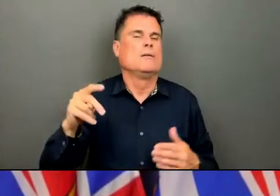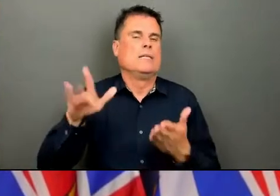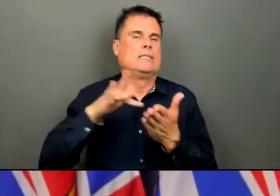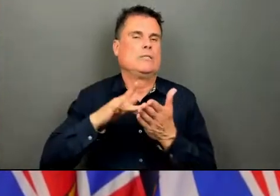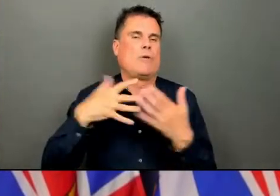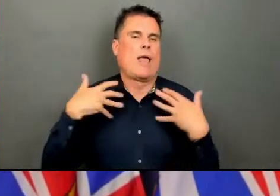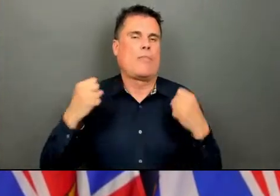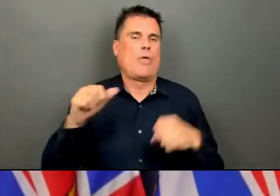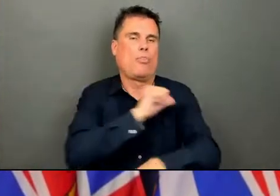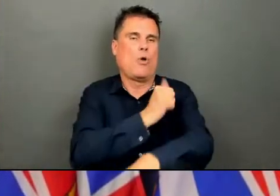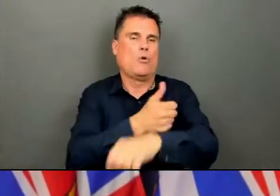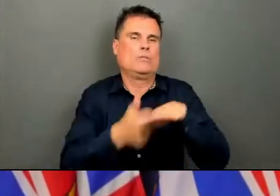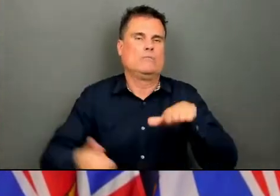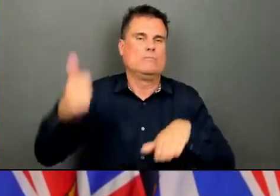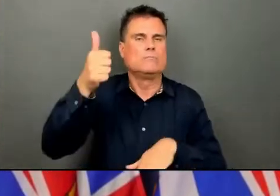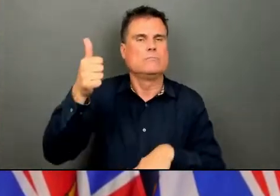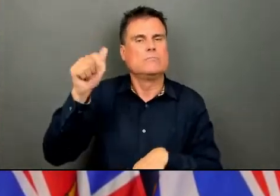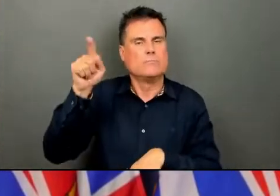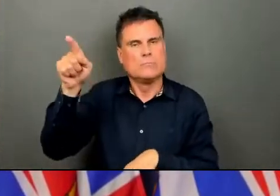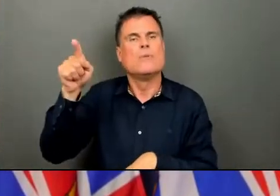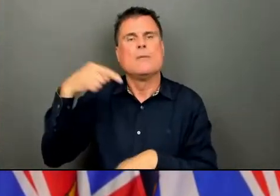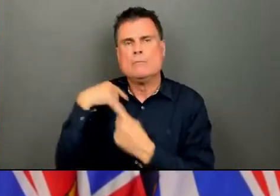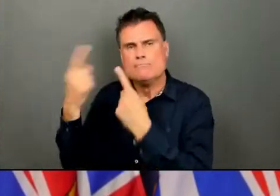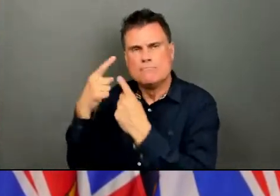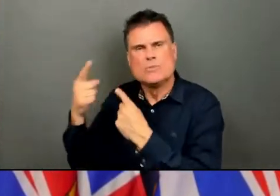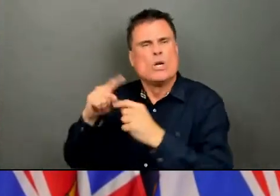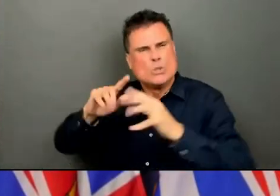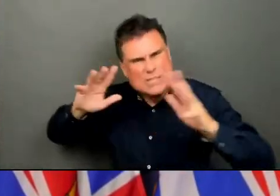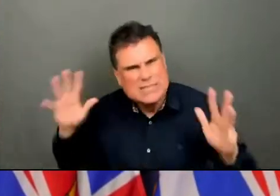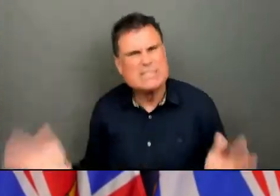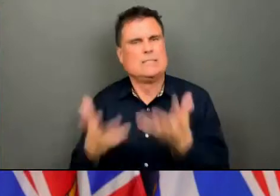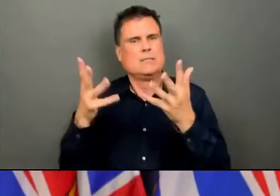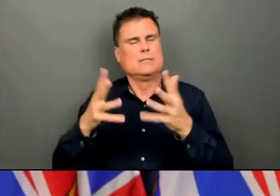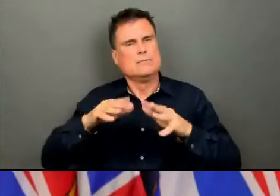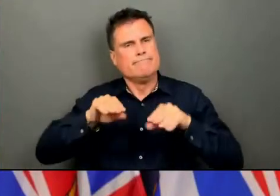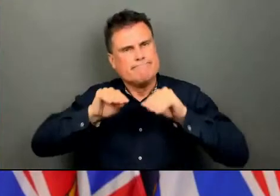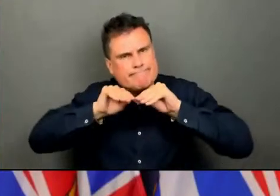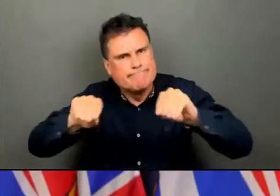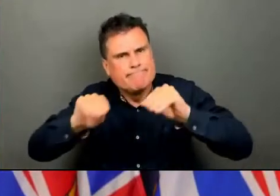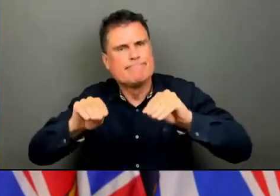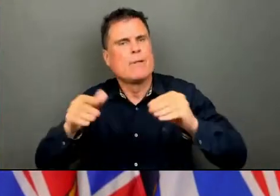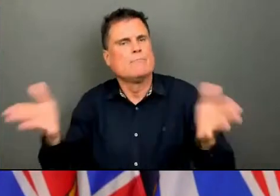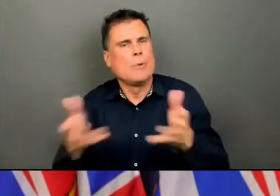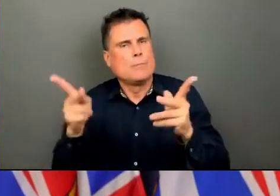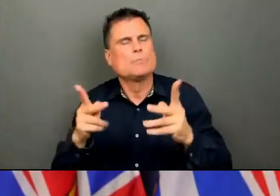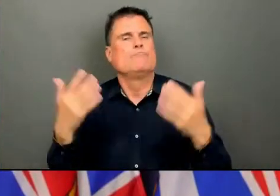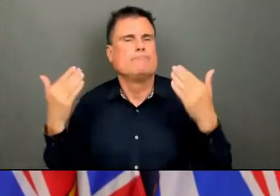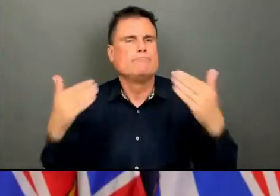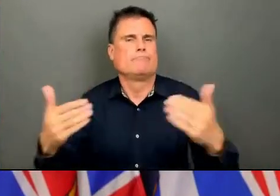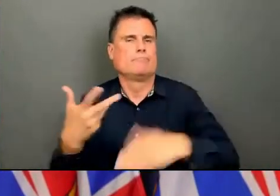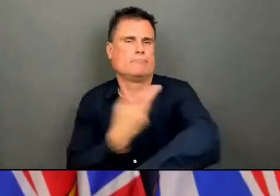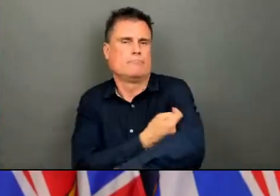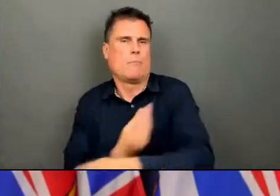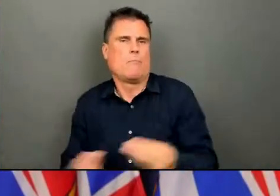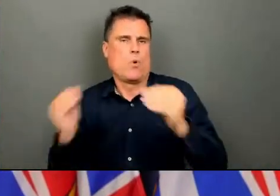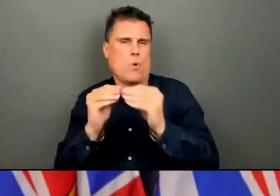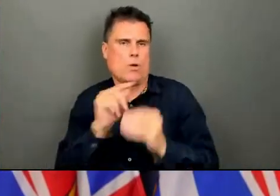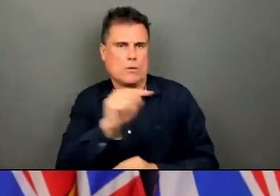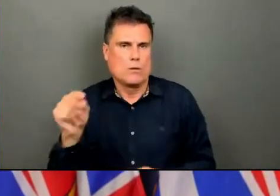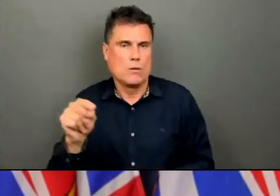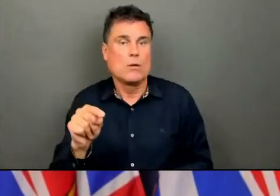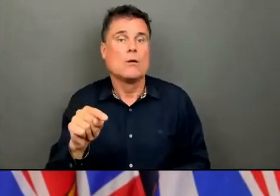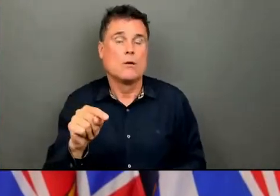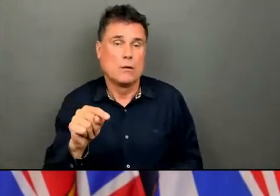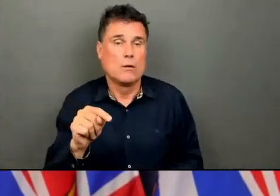raising first dose immunization. Because in general, second dose immunization is slightly higher in Northern Health than Interior Health, but that in some respects